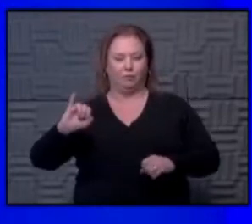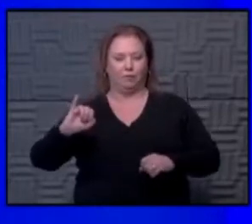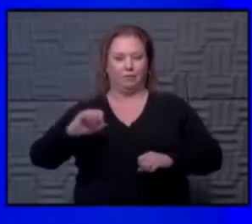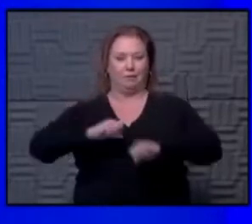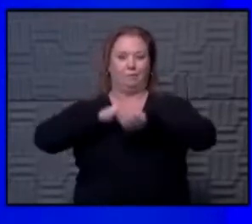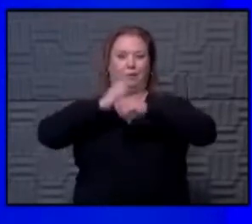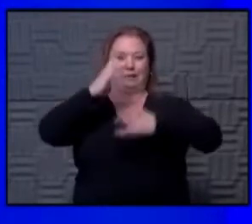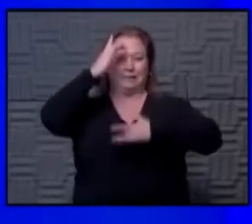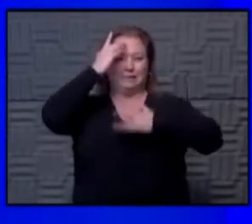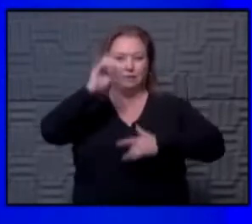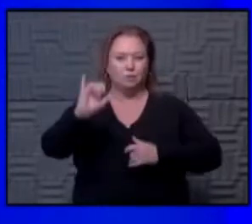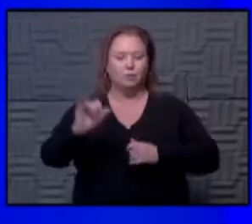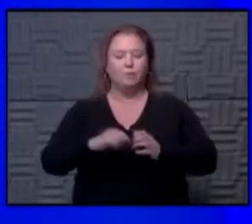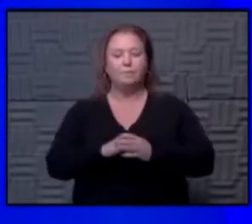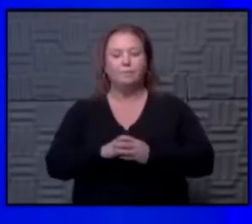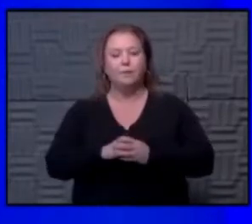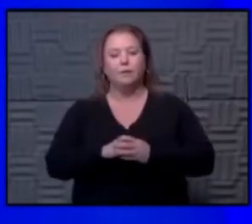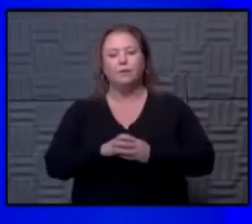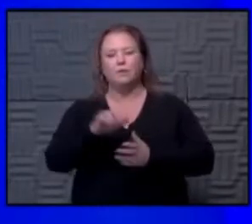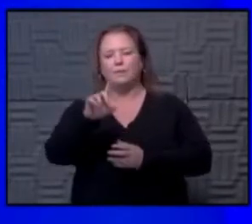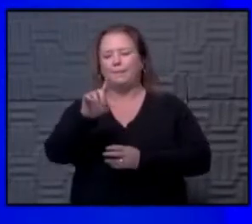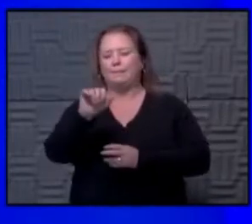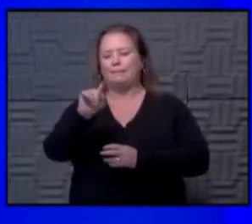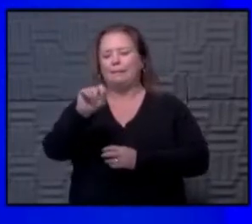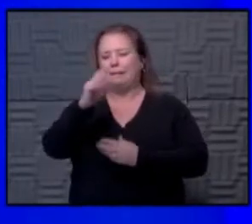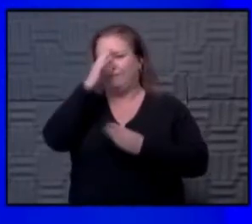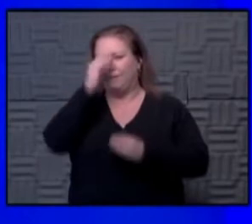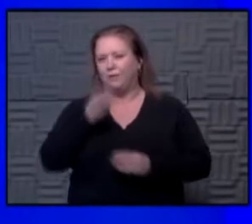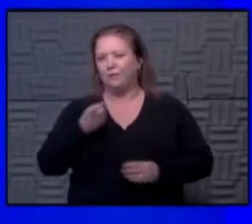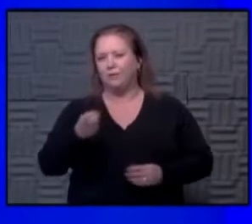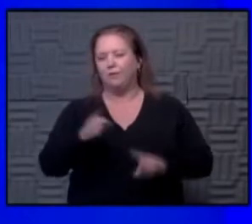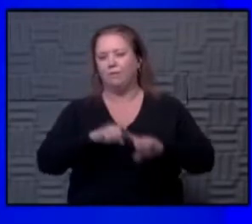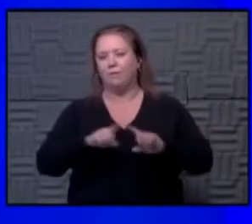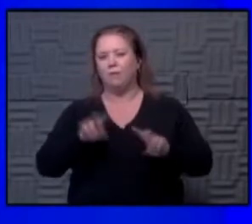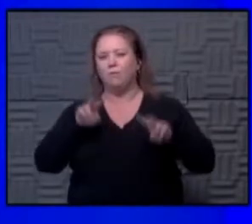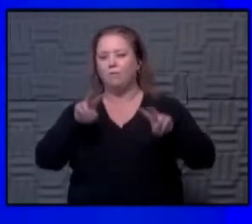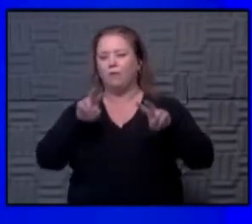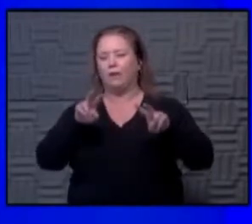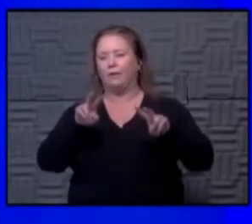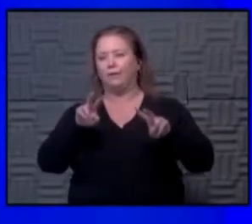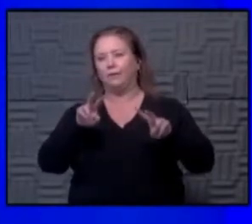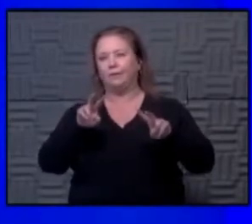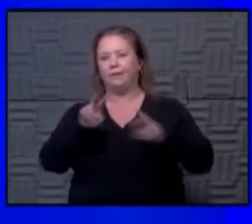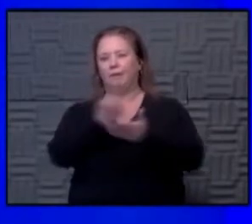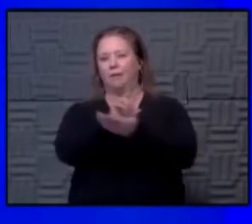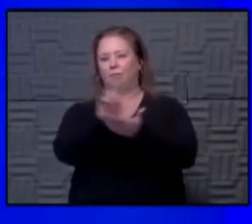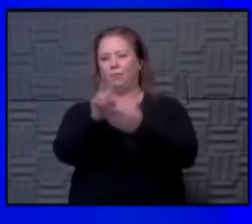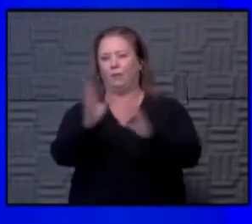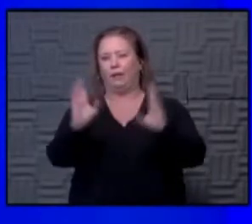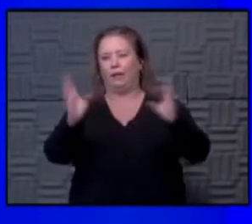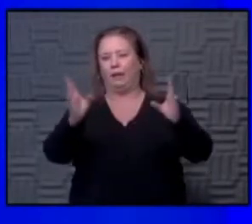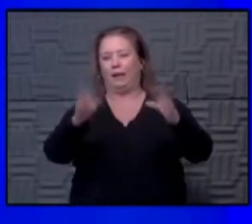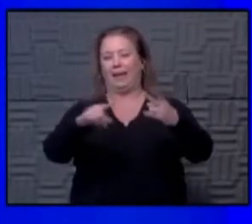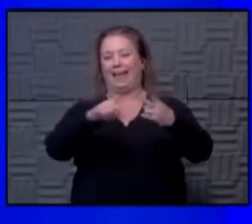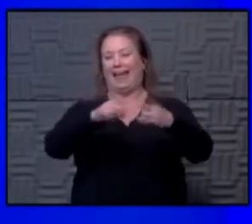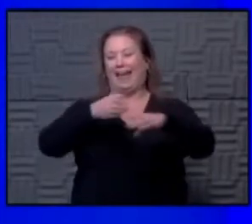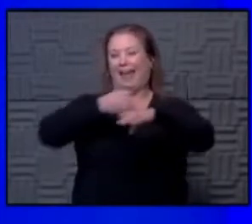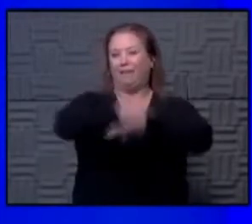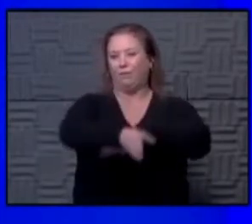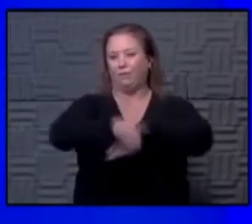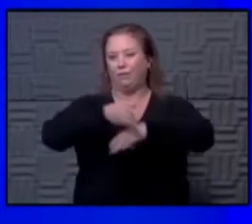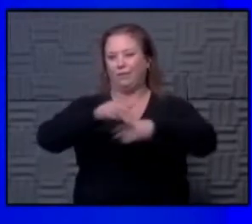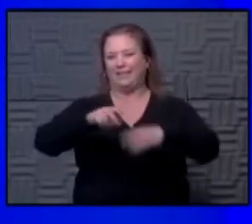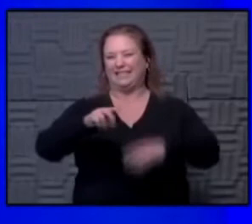disease itself. They do have some data points there, but we're really looking at that, probably that 2 week from that second dose is when you're going to